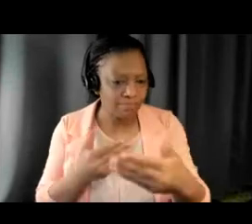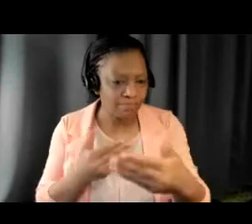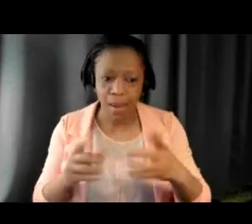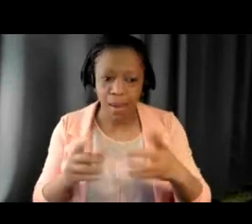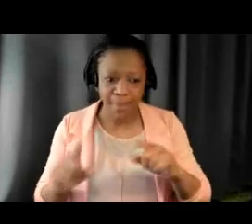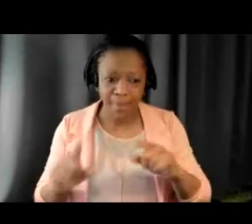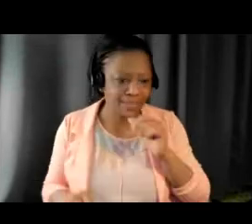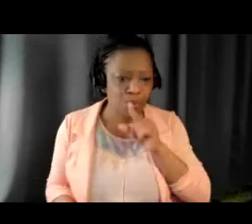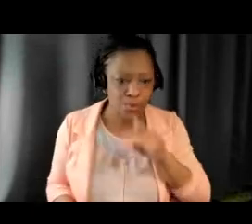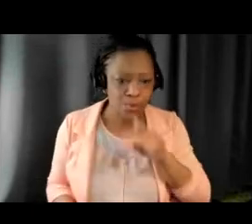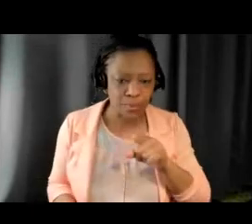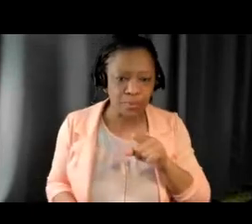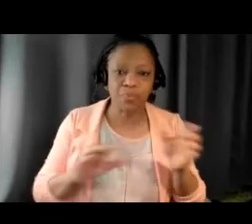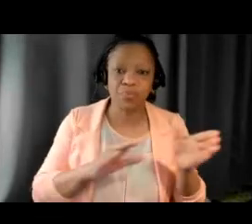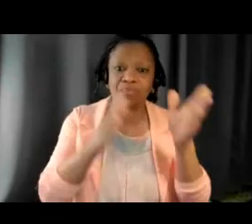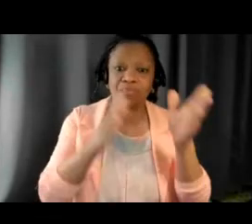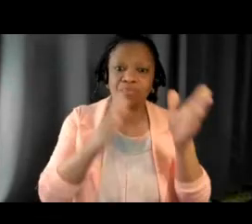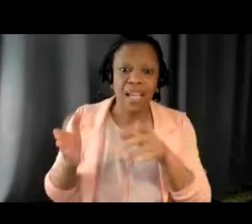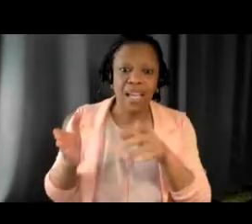Now this is where we get real bougie.